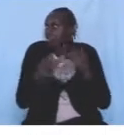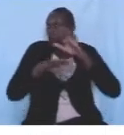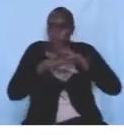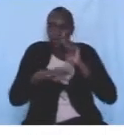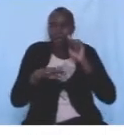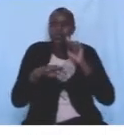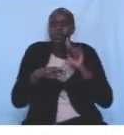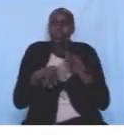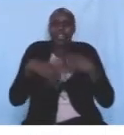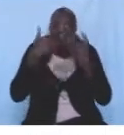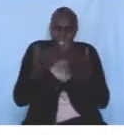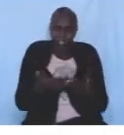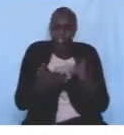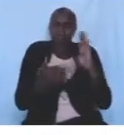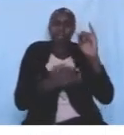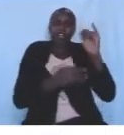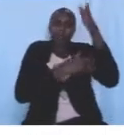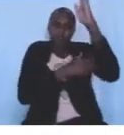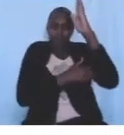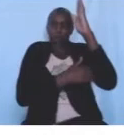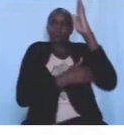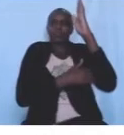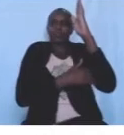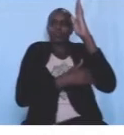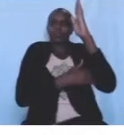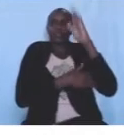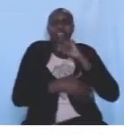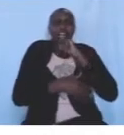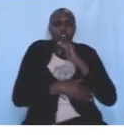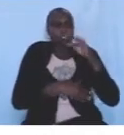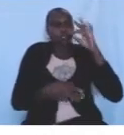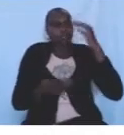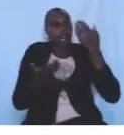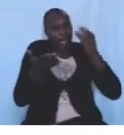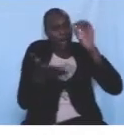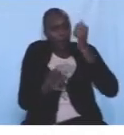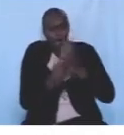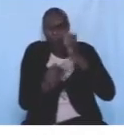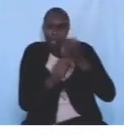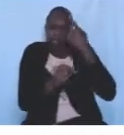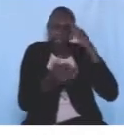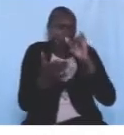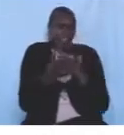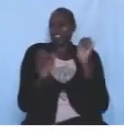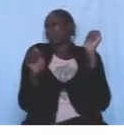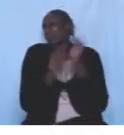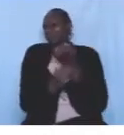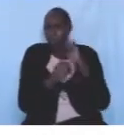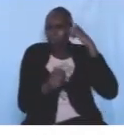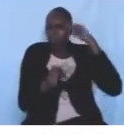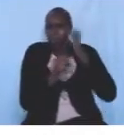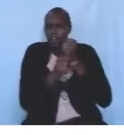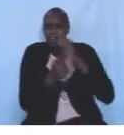gifts, they are given by the Lord, by the Spirit of the Lord. They are not earned. You can't work to have them. You can't